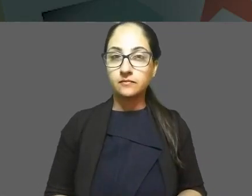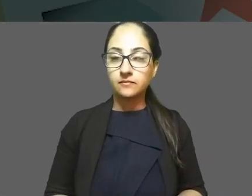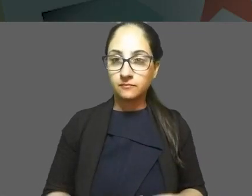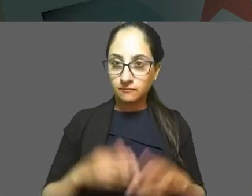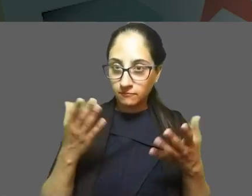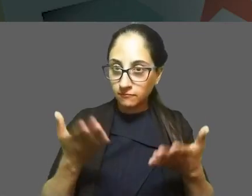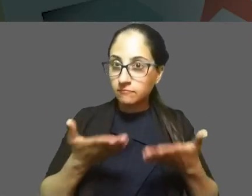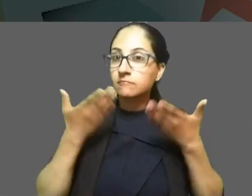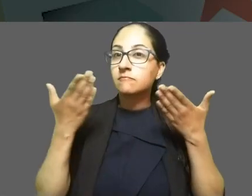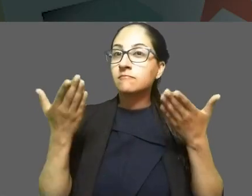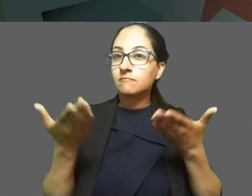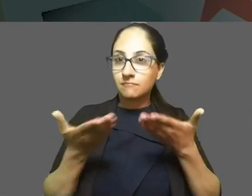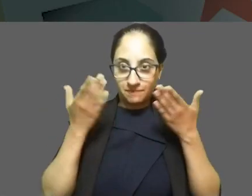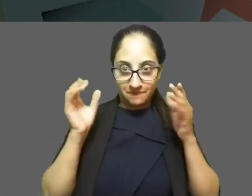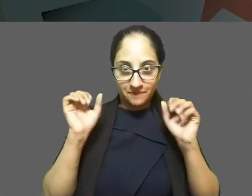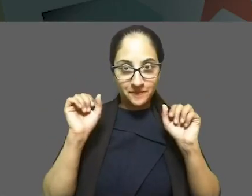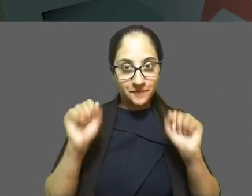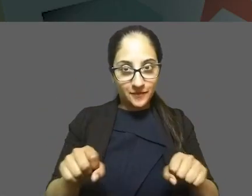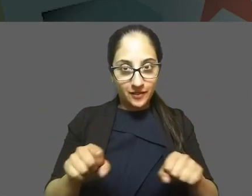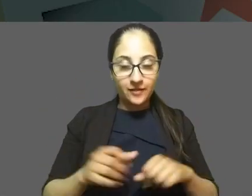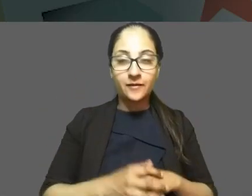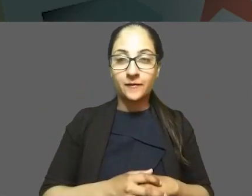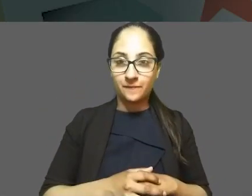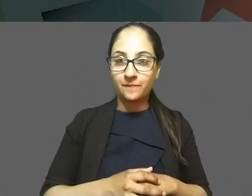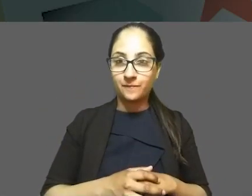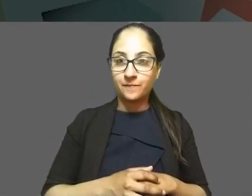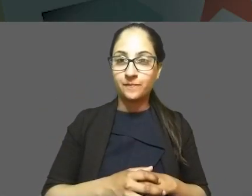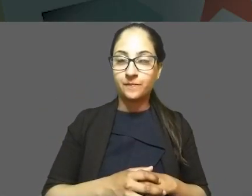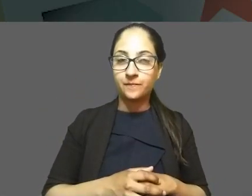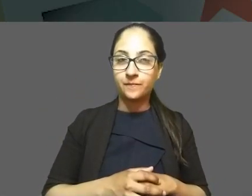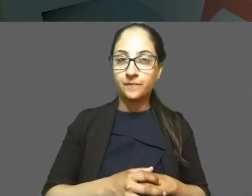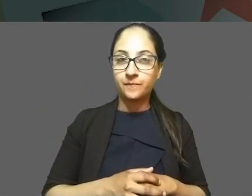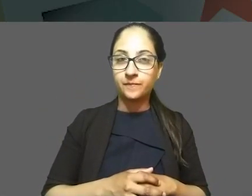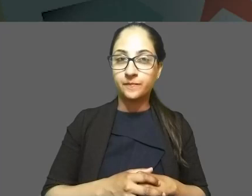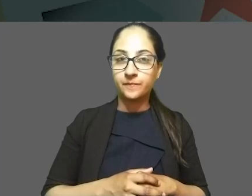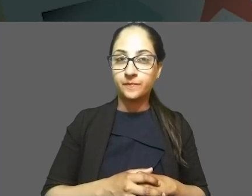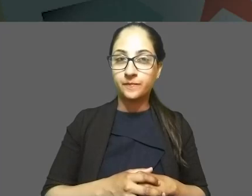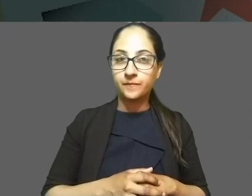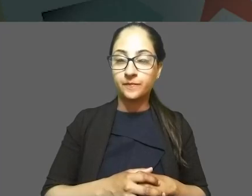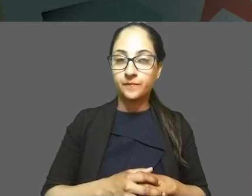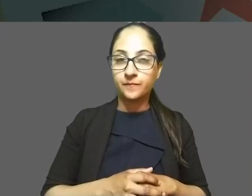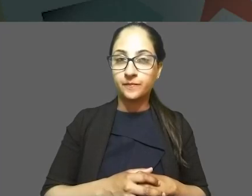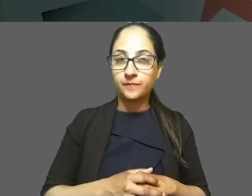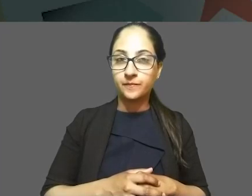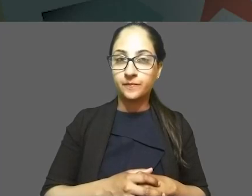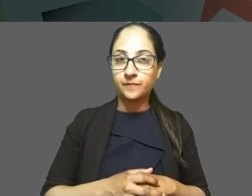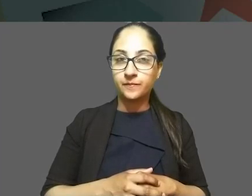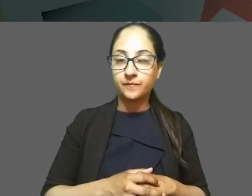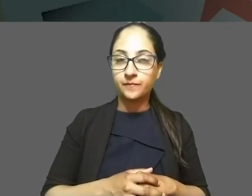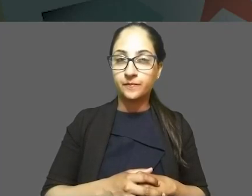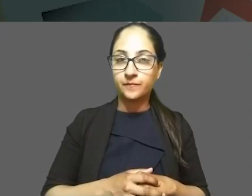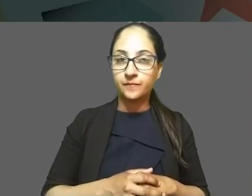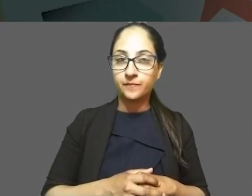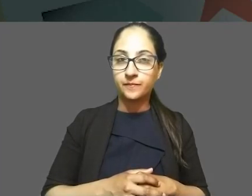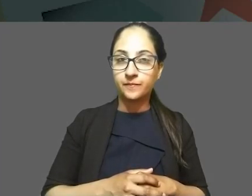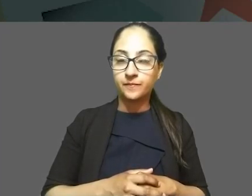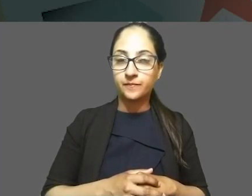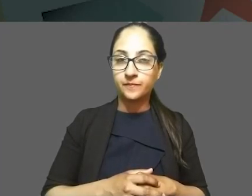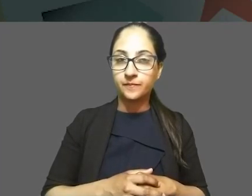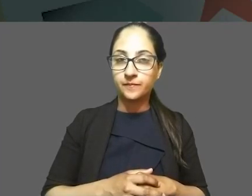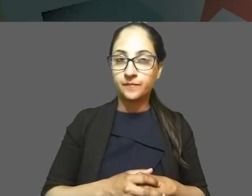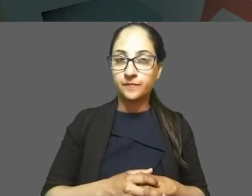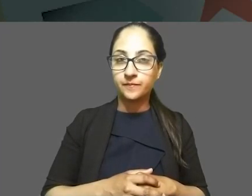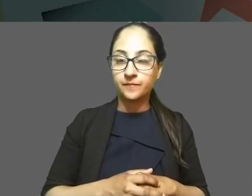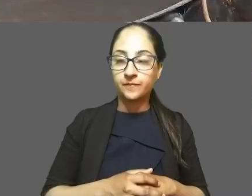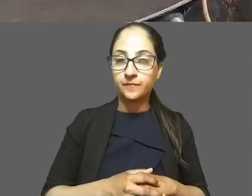step. And you should be pretty close there, I'm assuming. Yeah, I'm gonna add my cumin seeds and my peppercorn